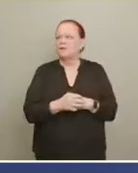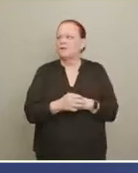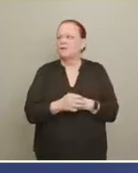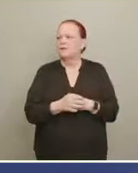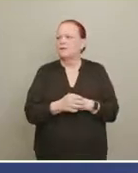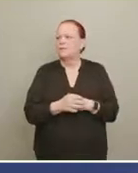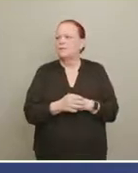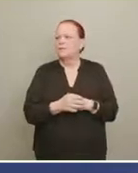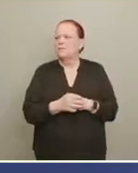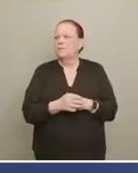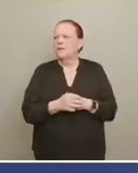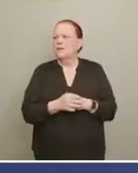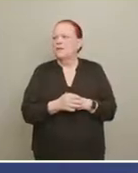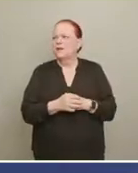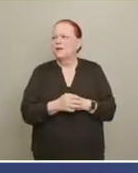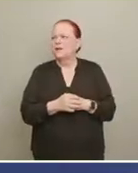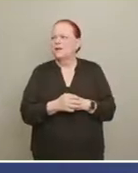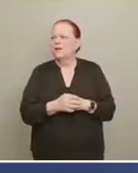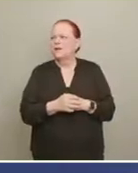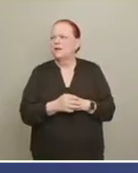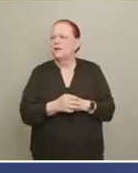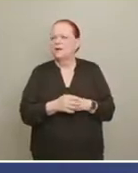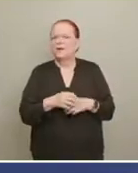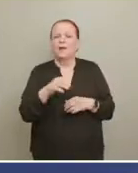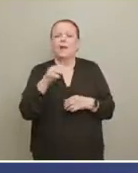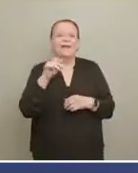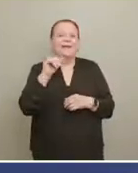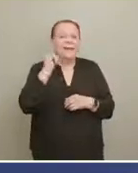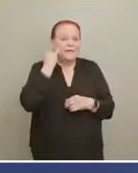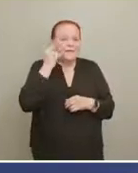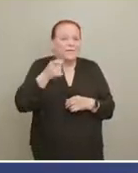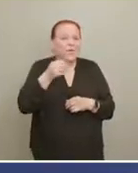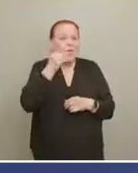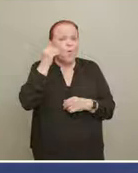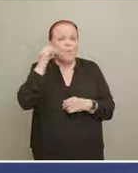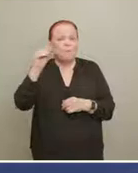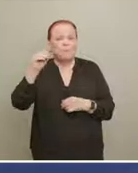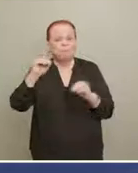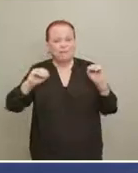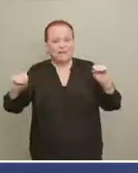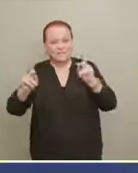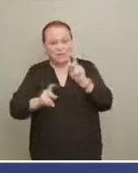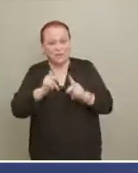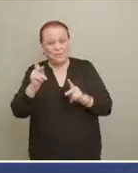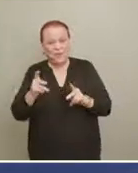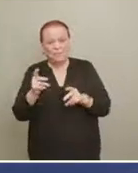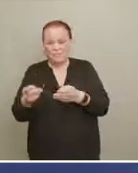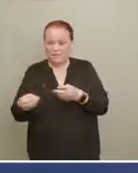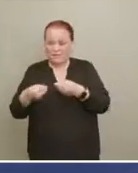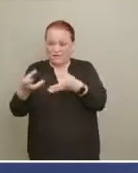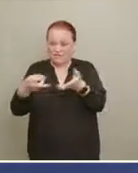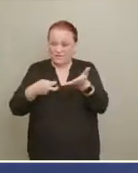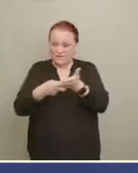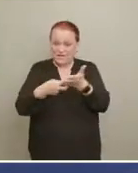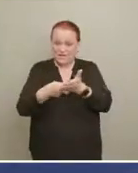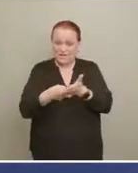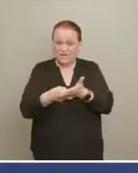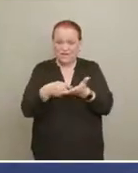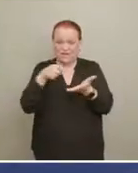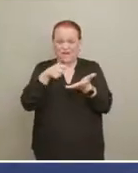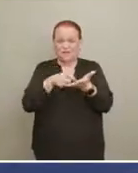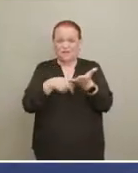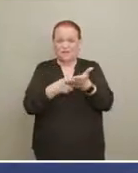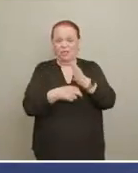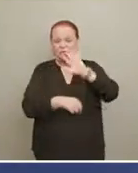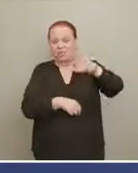homeless community, when they have that ticket over their head, then it turns into a warrant because a lot of times they don't make it their court date. And so a simple arrest for being intoxicated in public then turns to a